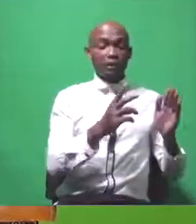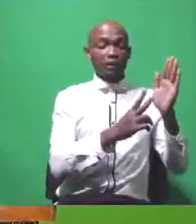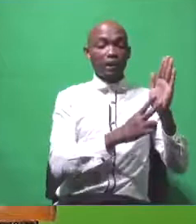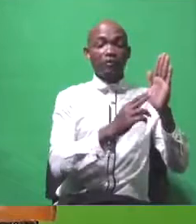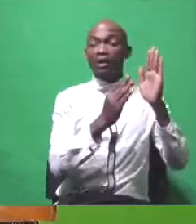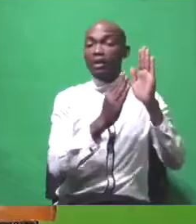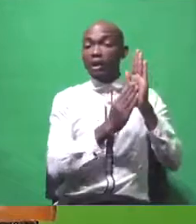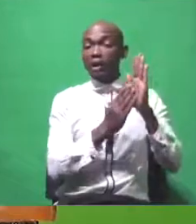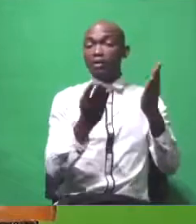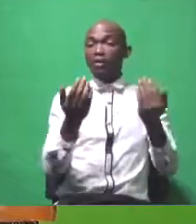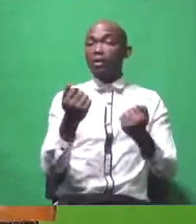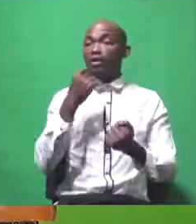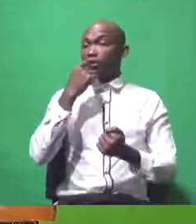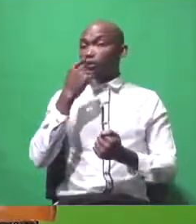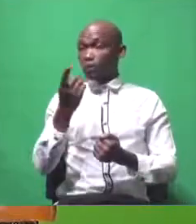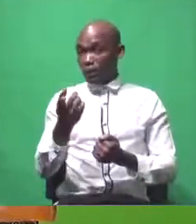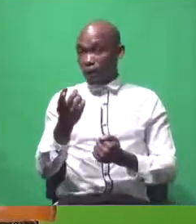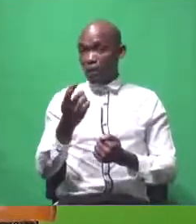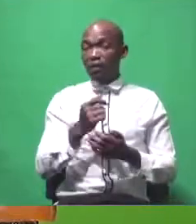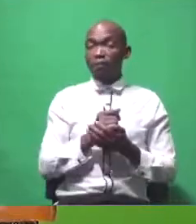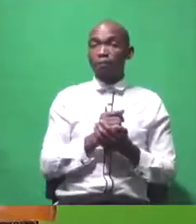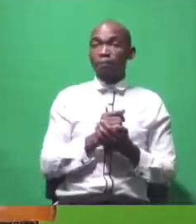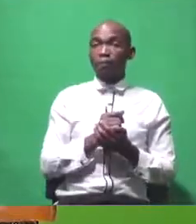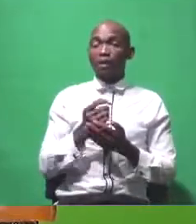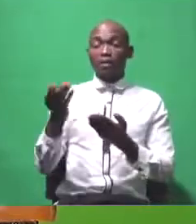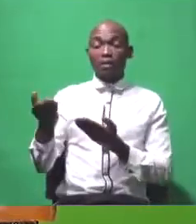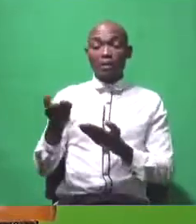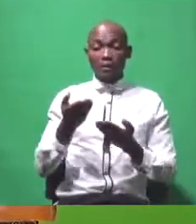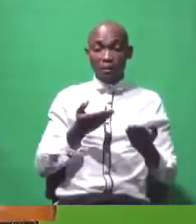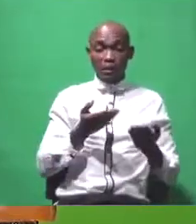179. Then you say that receive